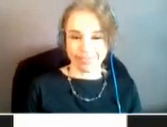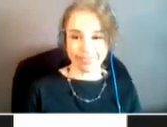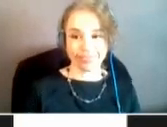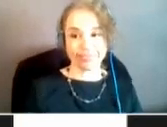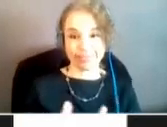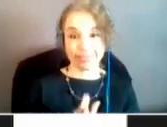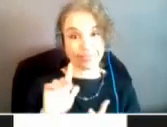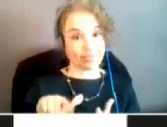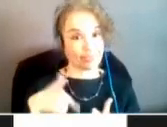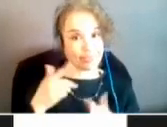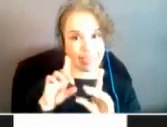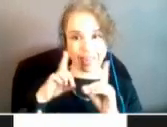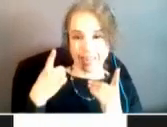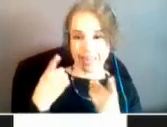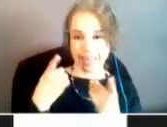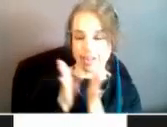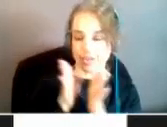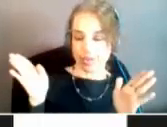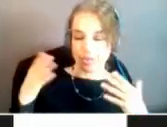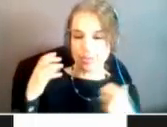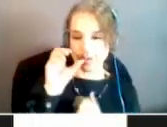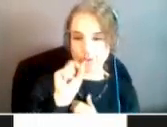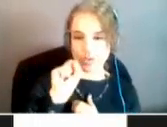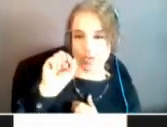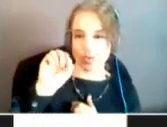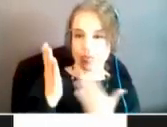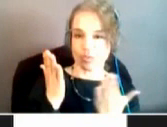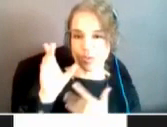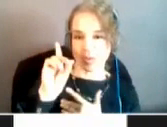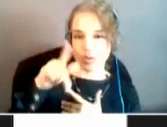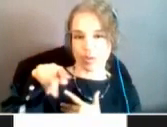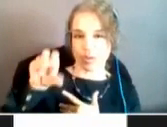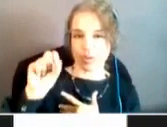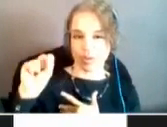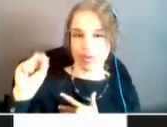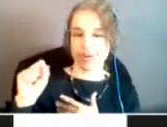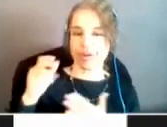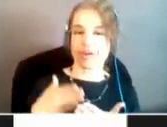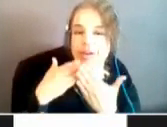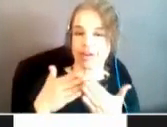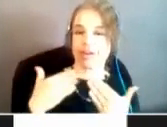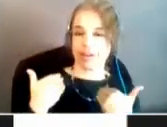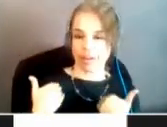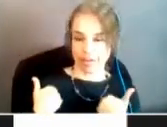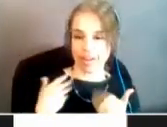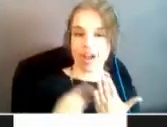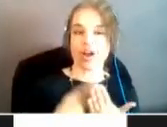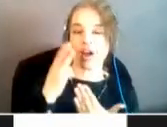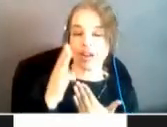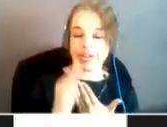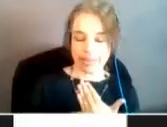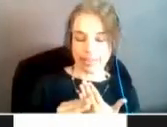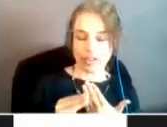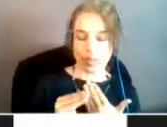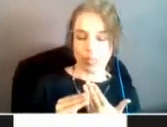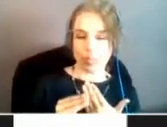Next, we have Department of Public Social Services. So our DPSS department does have a few programs to serve older